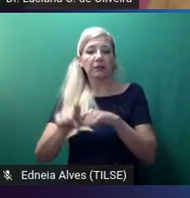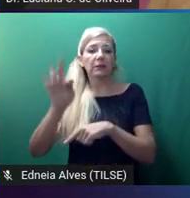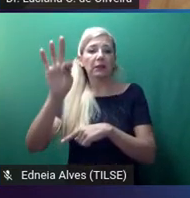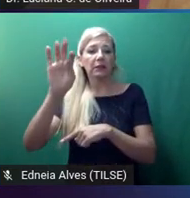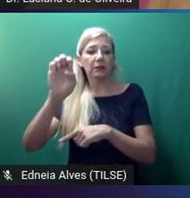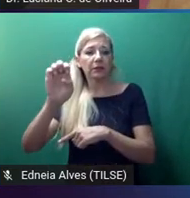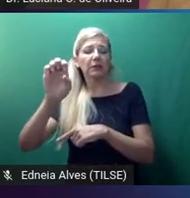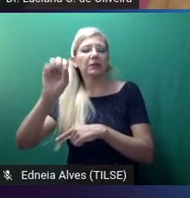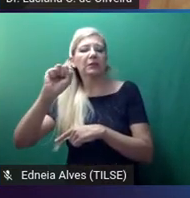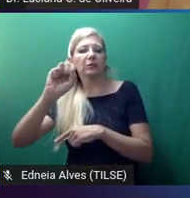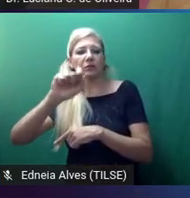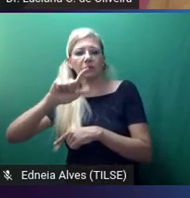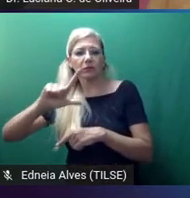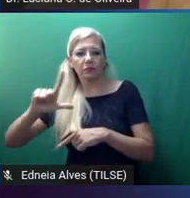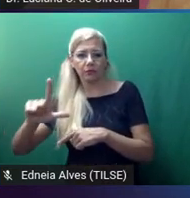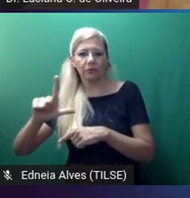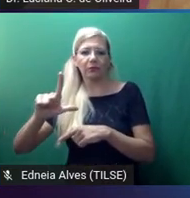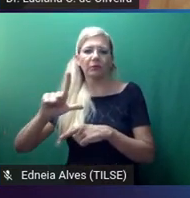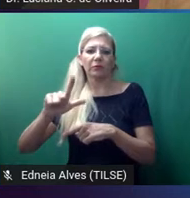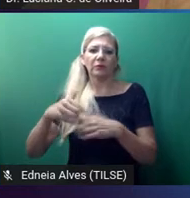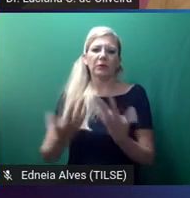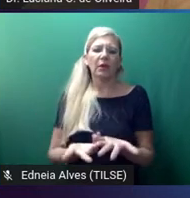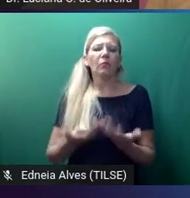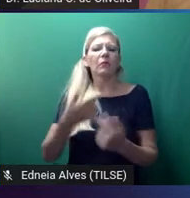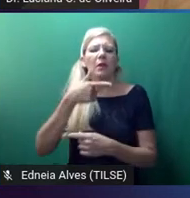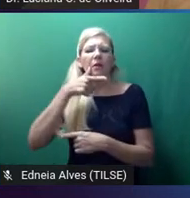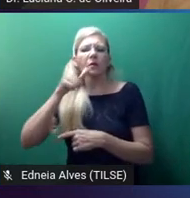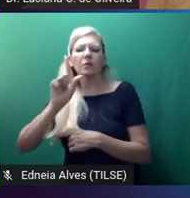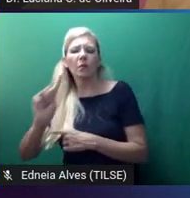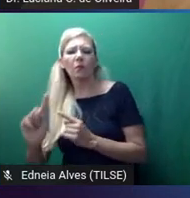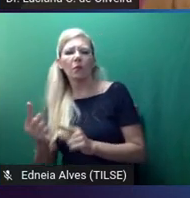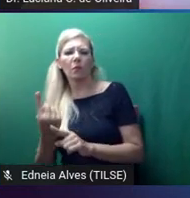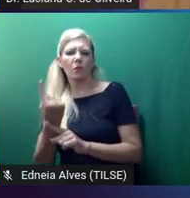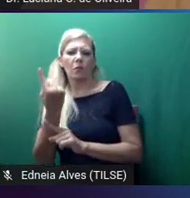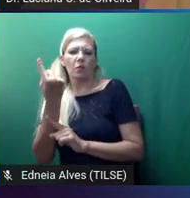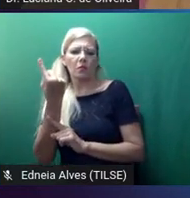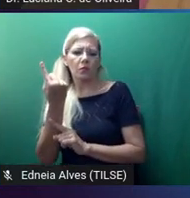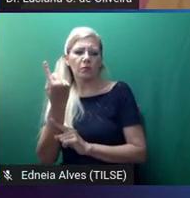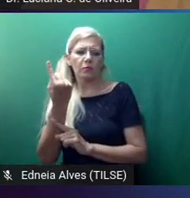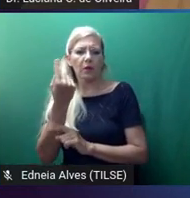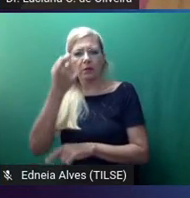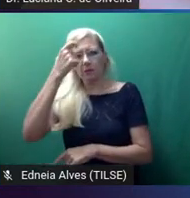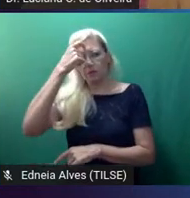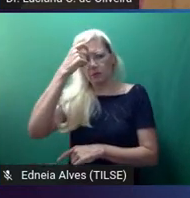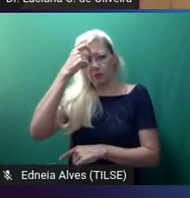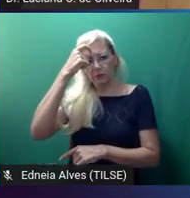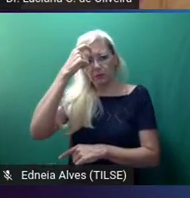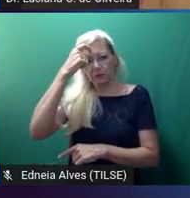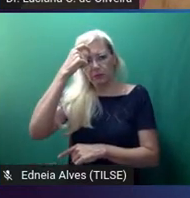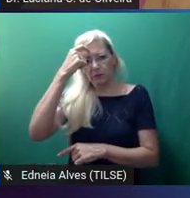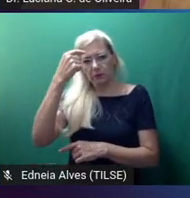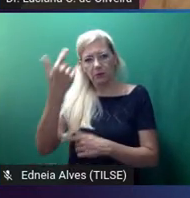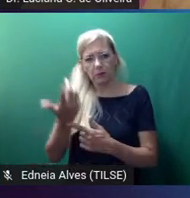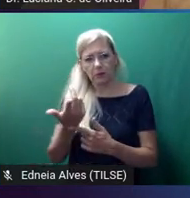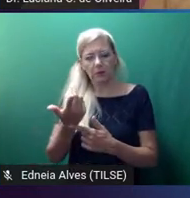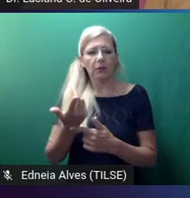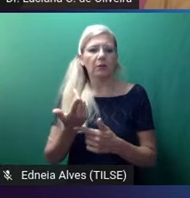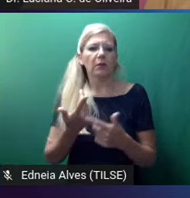and also what we call a monolingual mindset. So remember that quote from